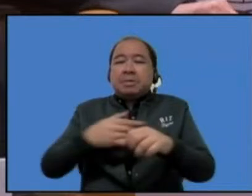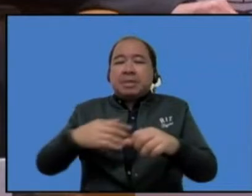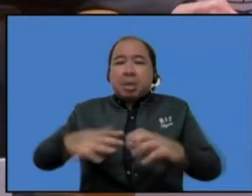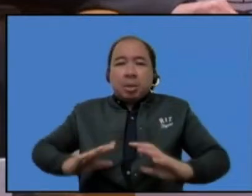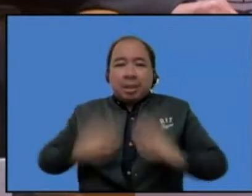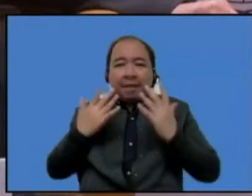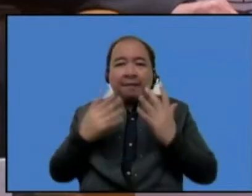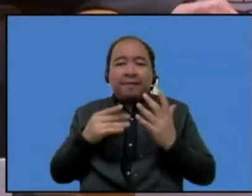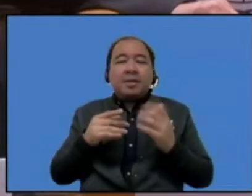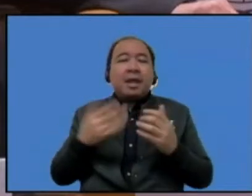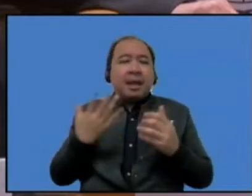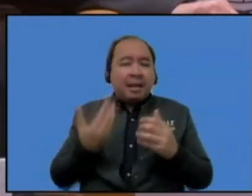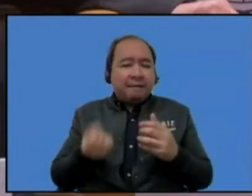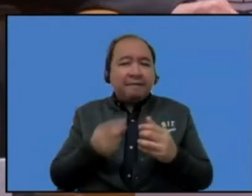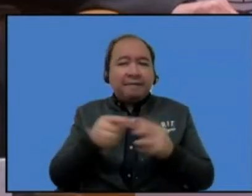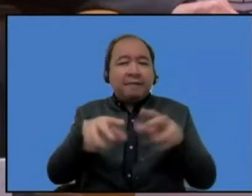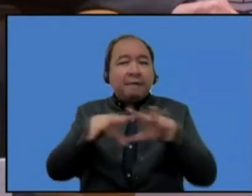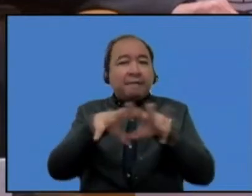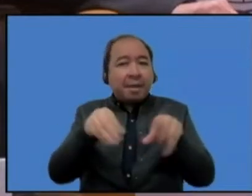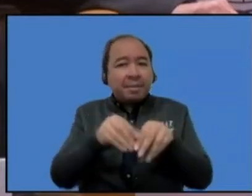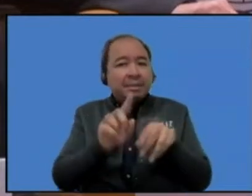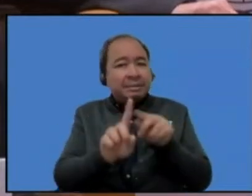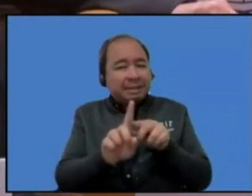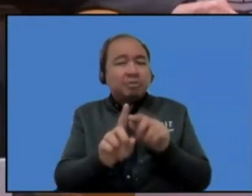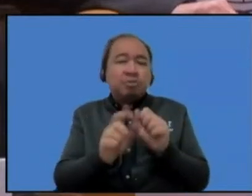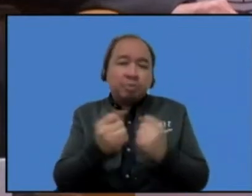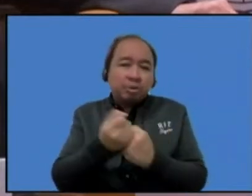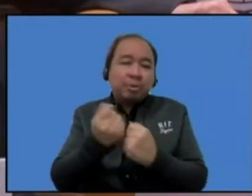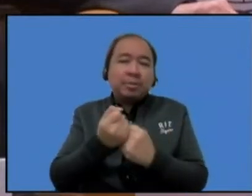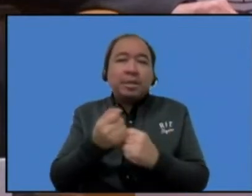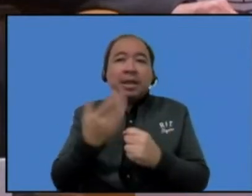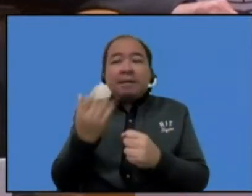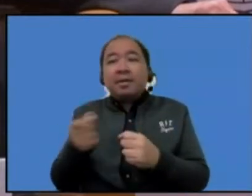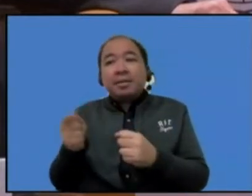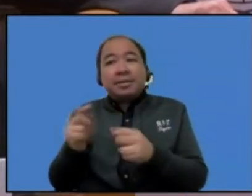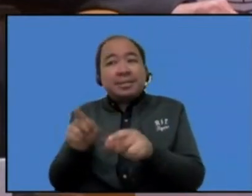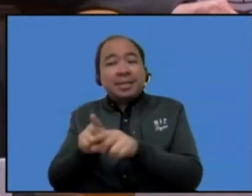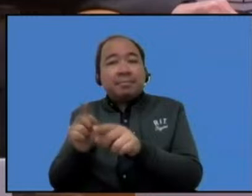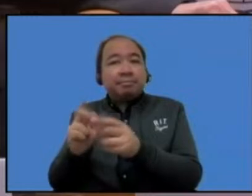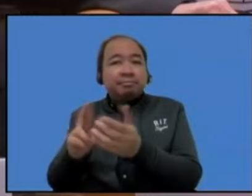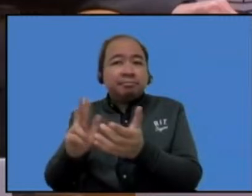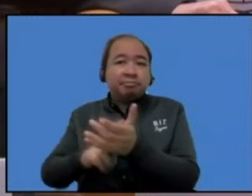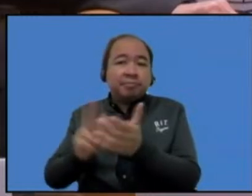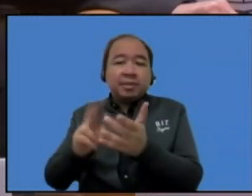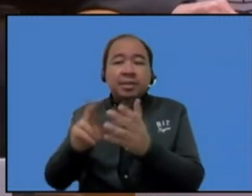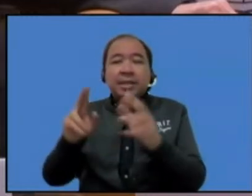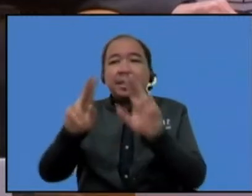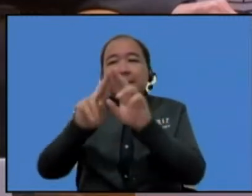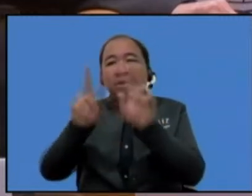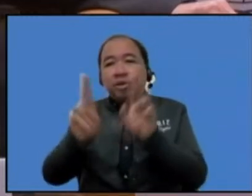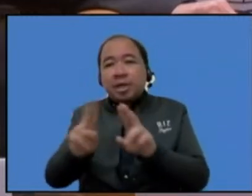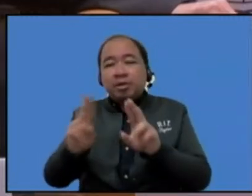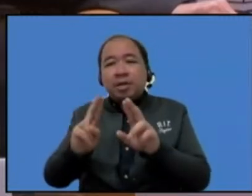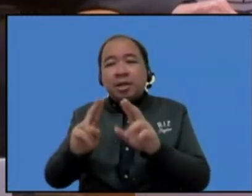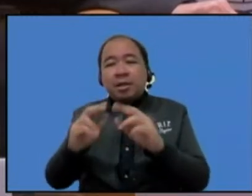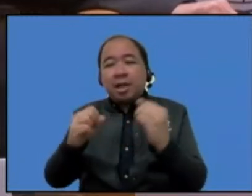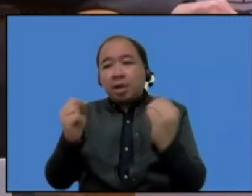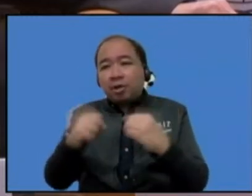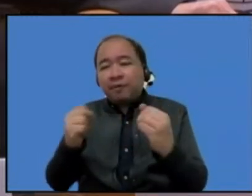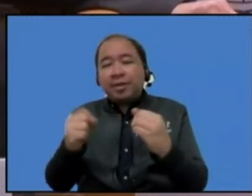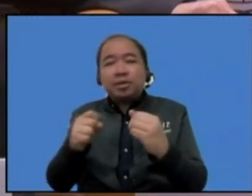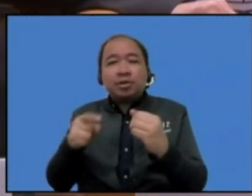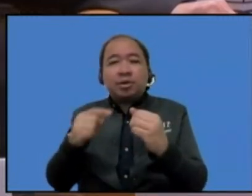We are also state parties to the International Convention on protection of migrant workers and members of their